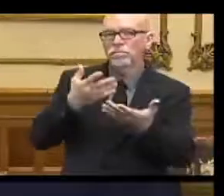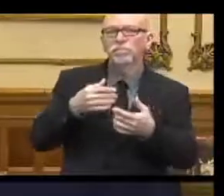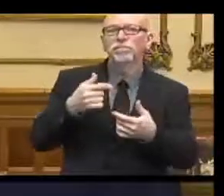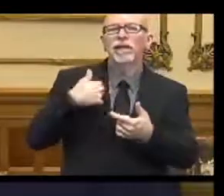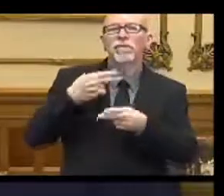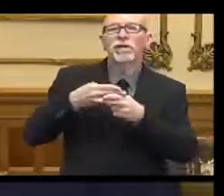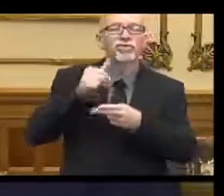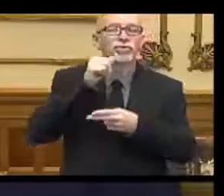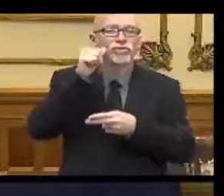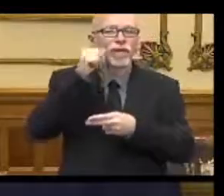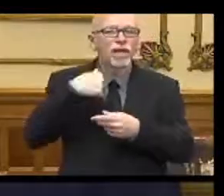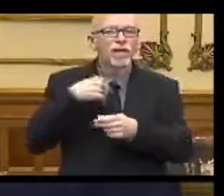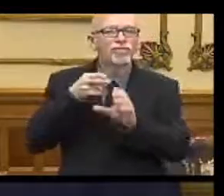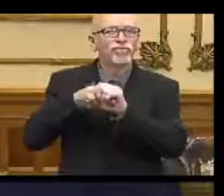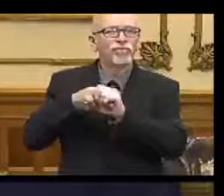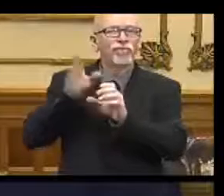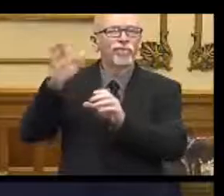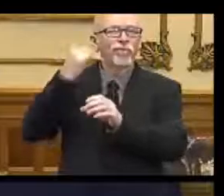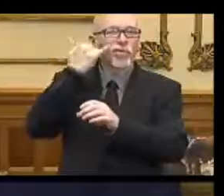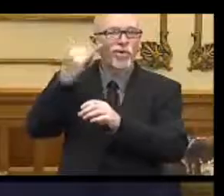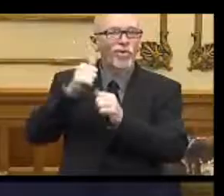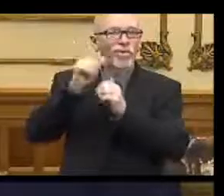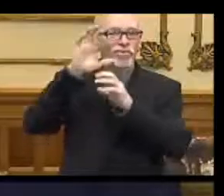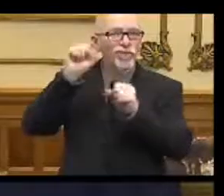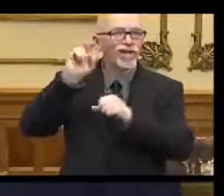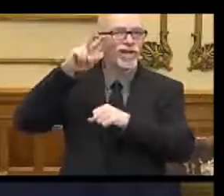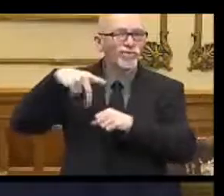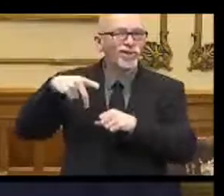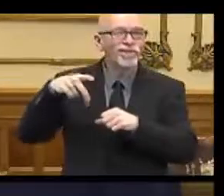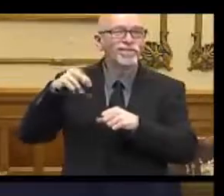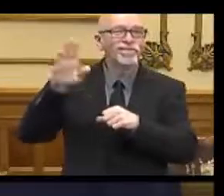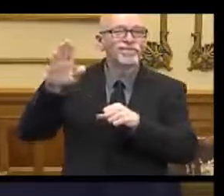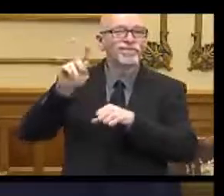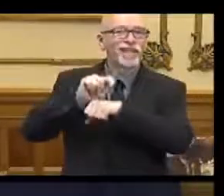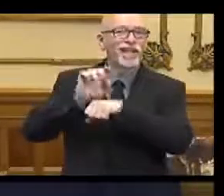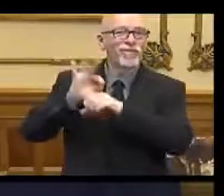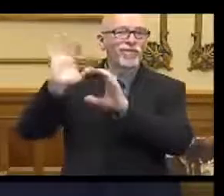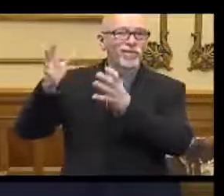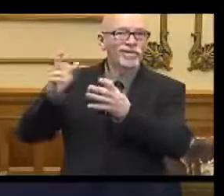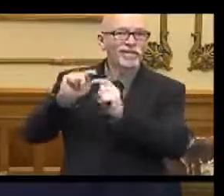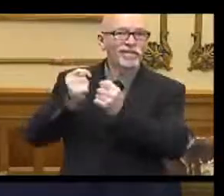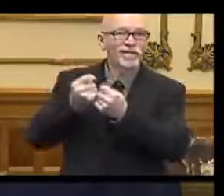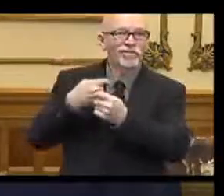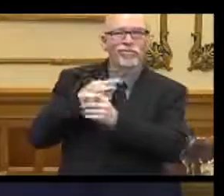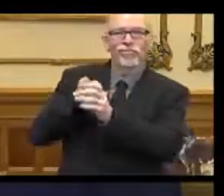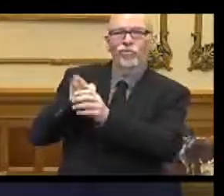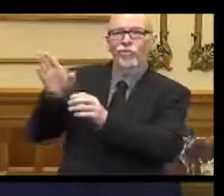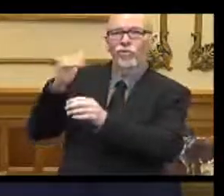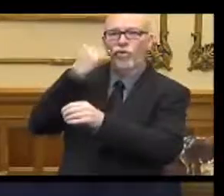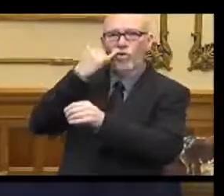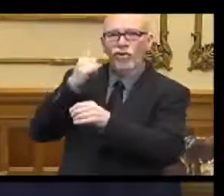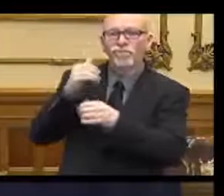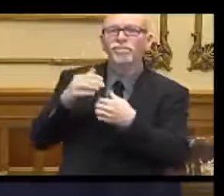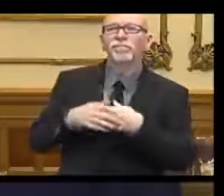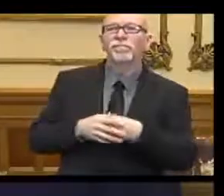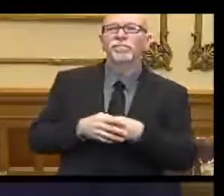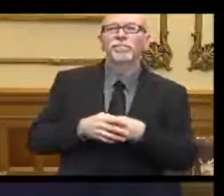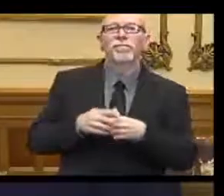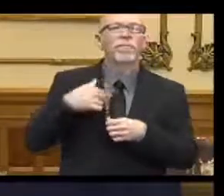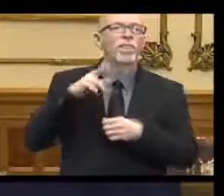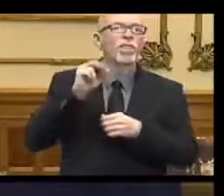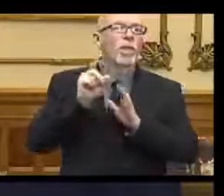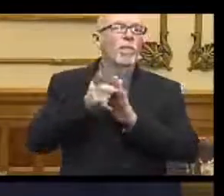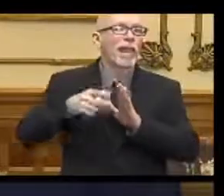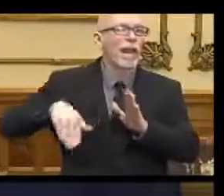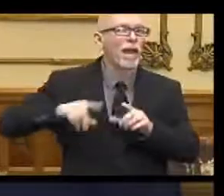mentioned yesterday, I joined that call with the president, the vice president, his whole entire task force team. I was 30 minutes